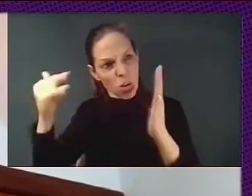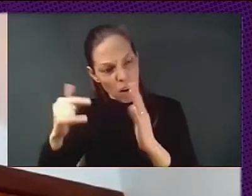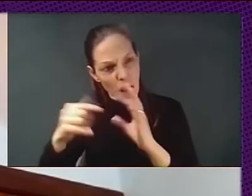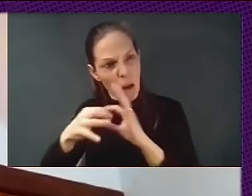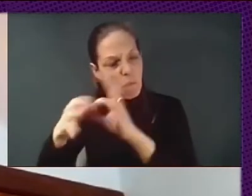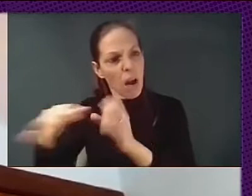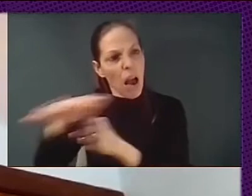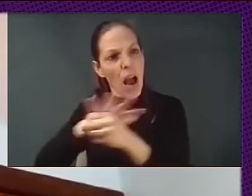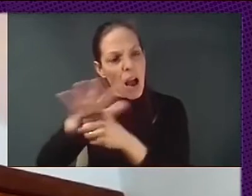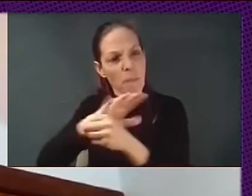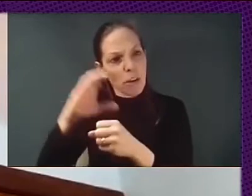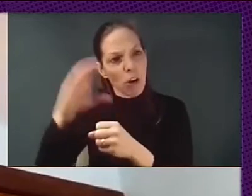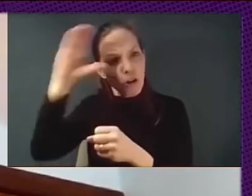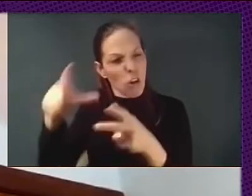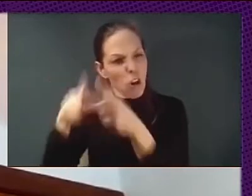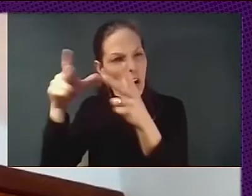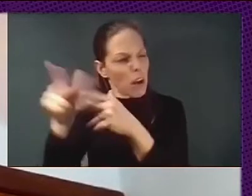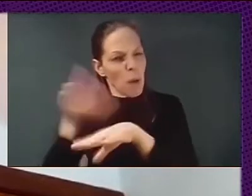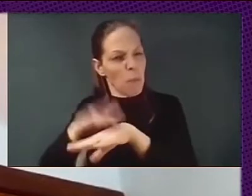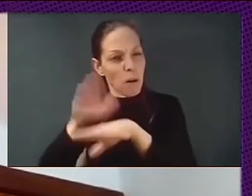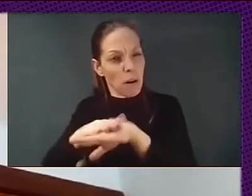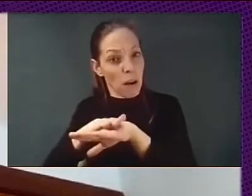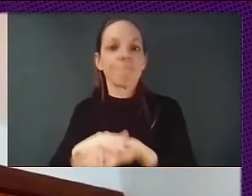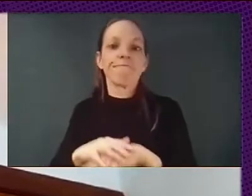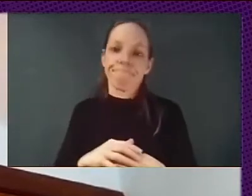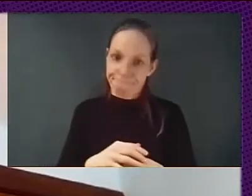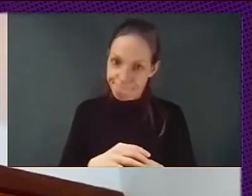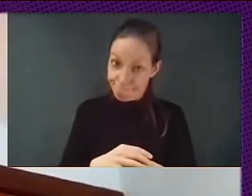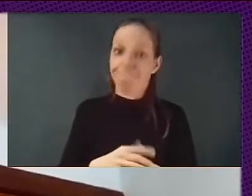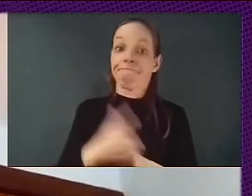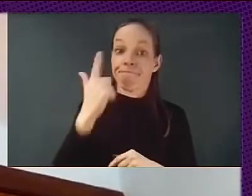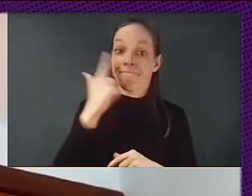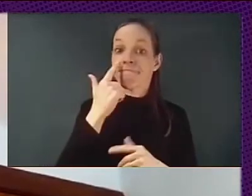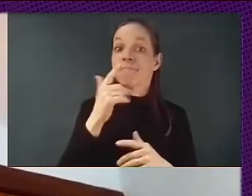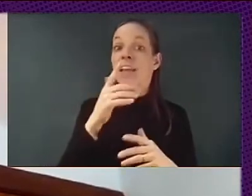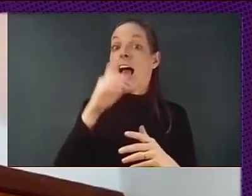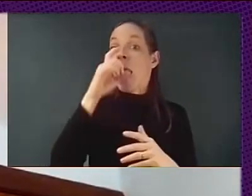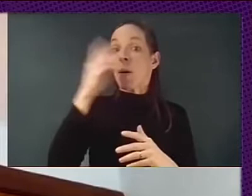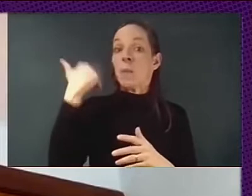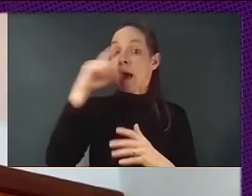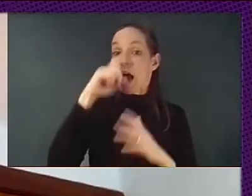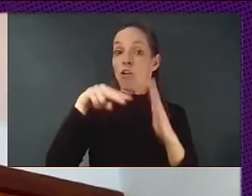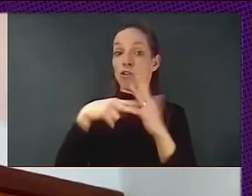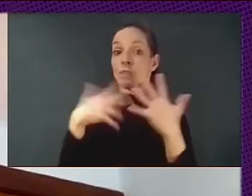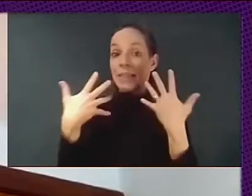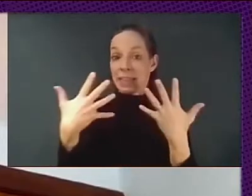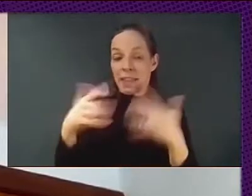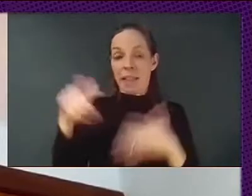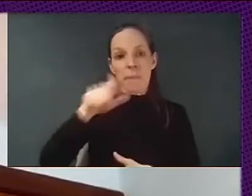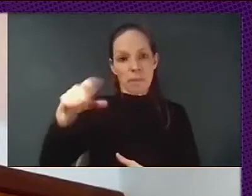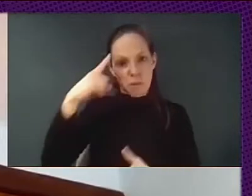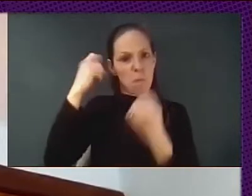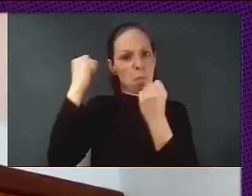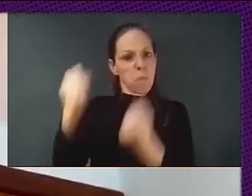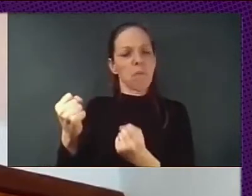If we were to travel back to 2010, believe it or not, a lot of intellectuals did not think very much about technology at all. And